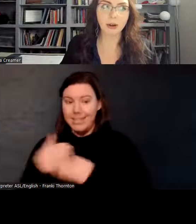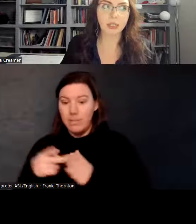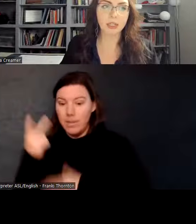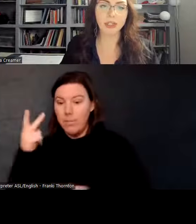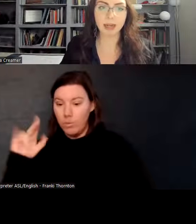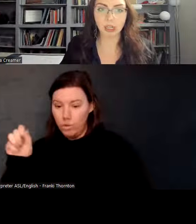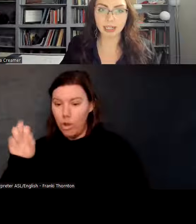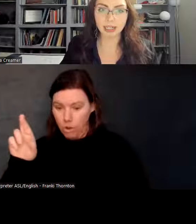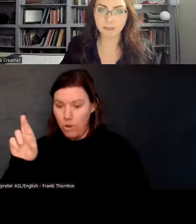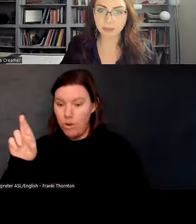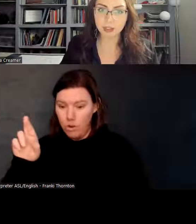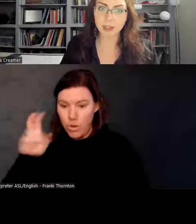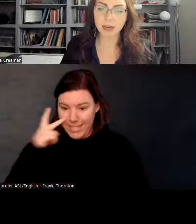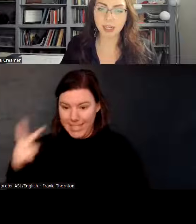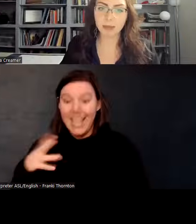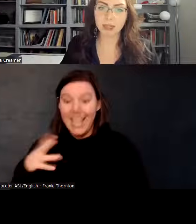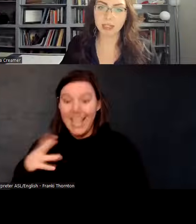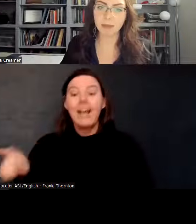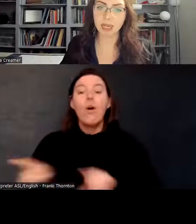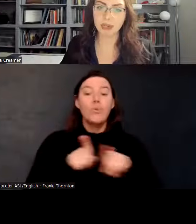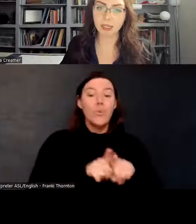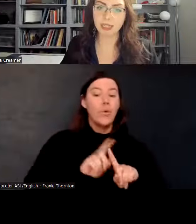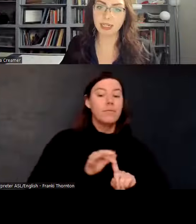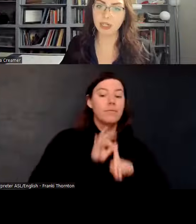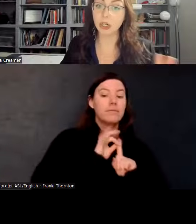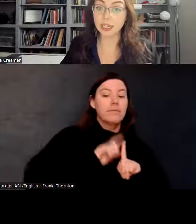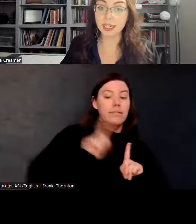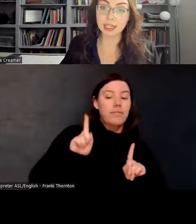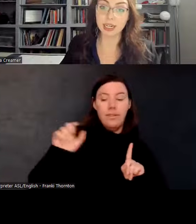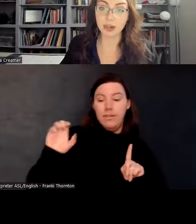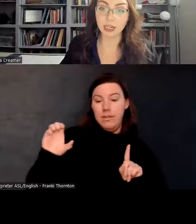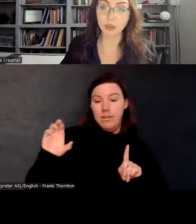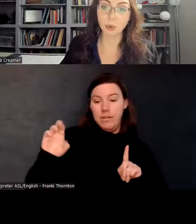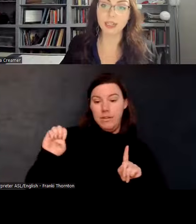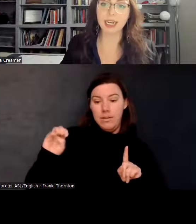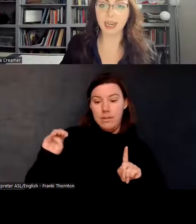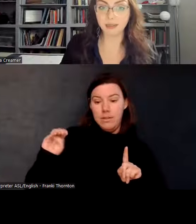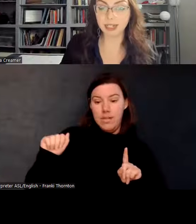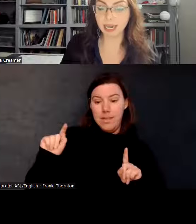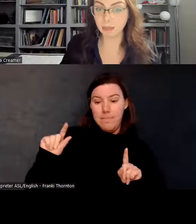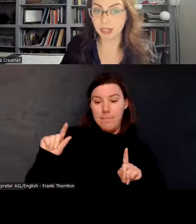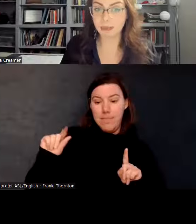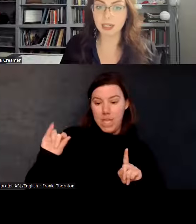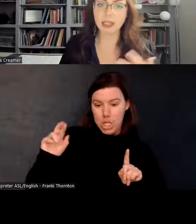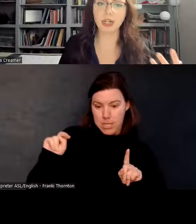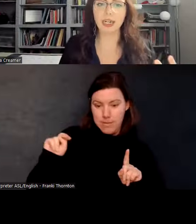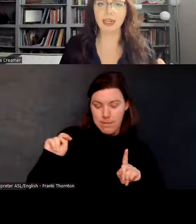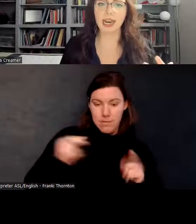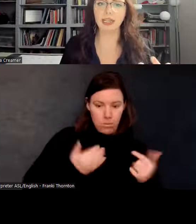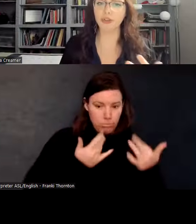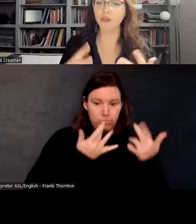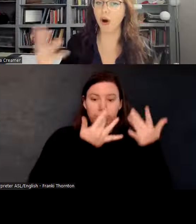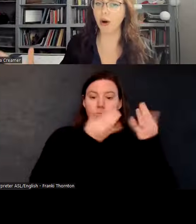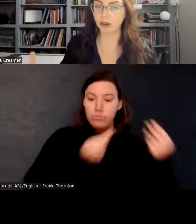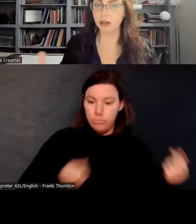and notably cremations. Cremation burials began appearing in earnest in this area towards the end of the 2nd millennium, illustrating